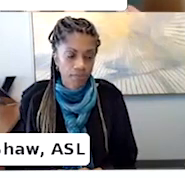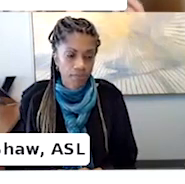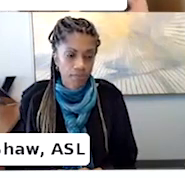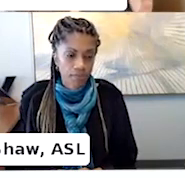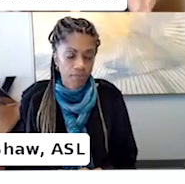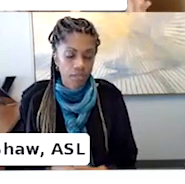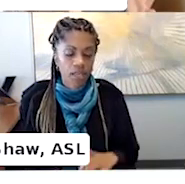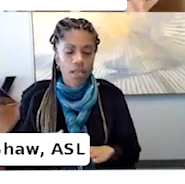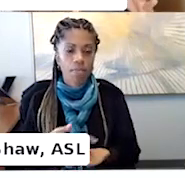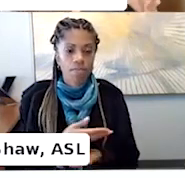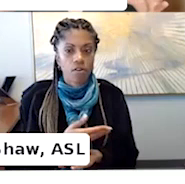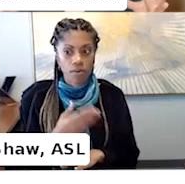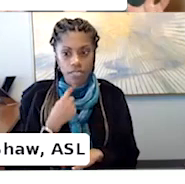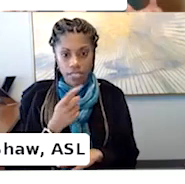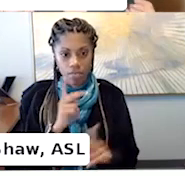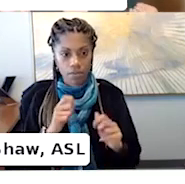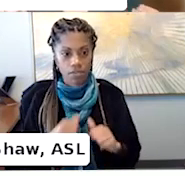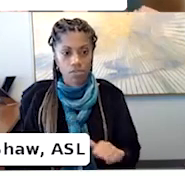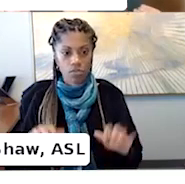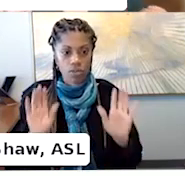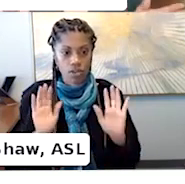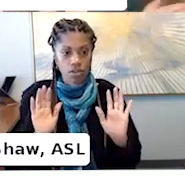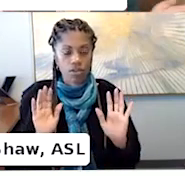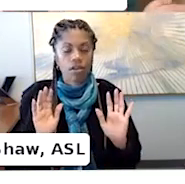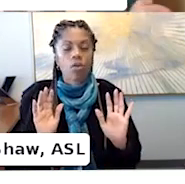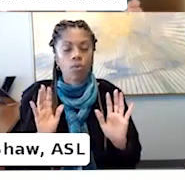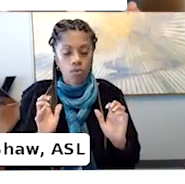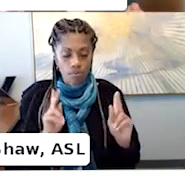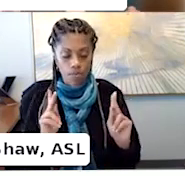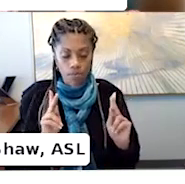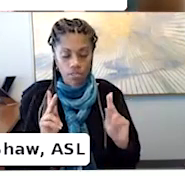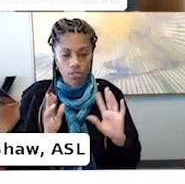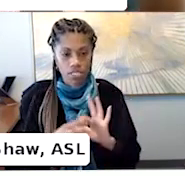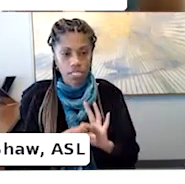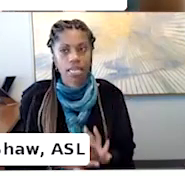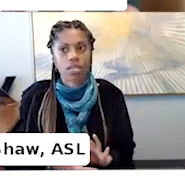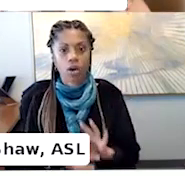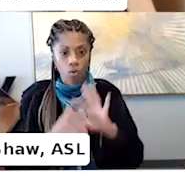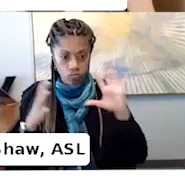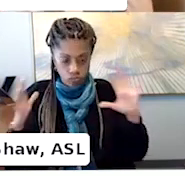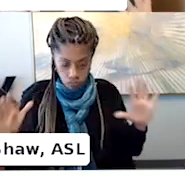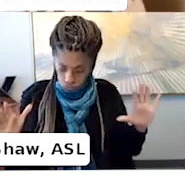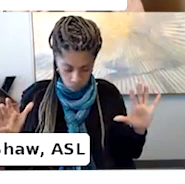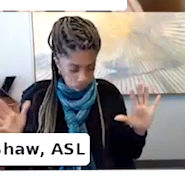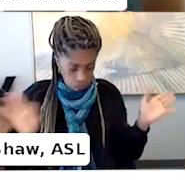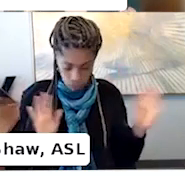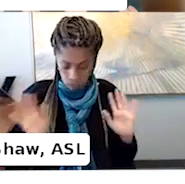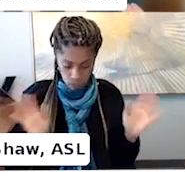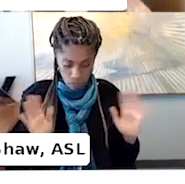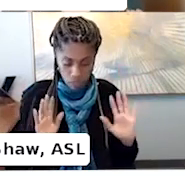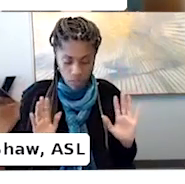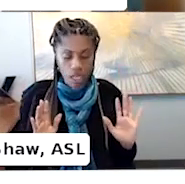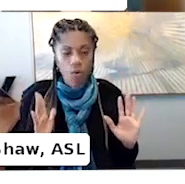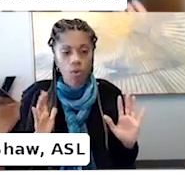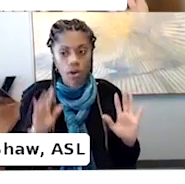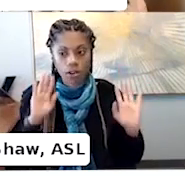the concept of what are these stories going to be about? And instead to shift our focus to whose stories are